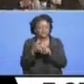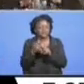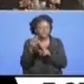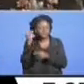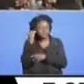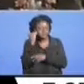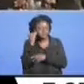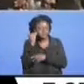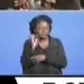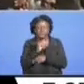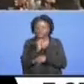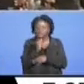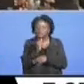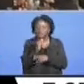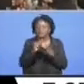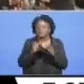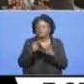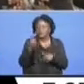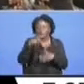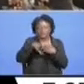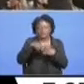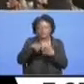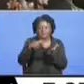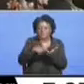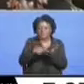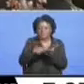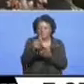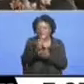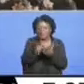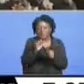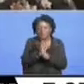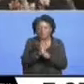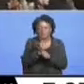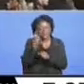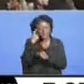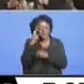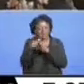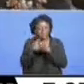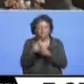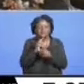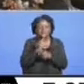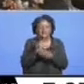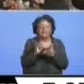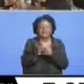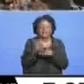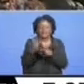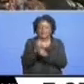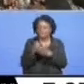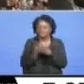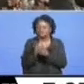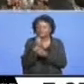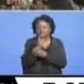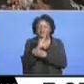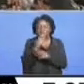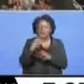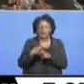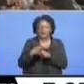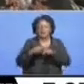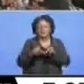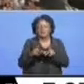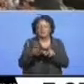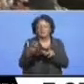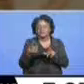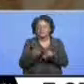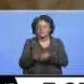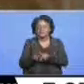artwork thinking about the fact that getting straw would be this difficult, but it's a whole nother layer of how are we protecting